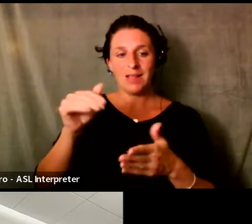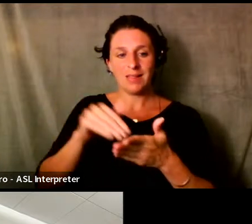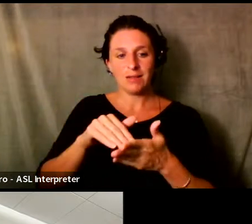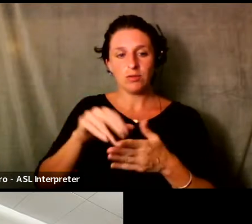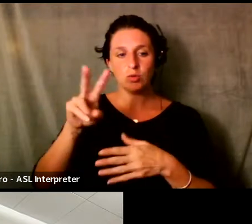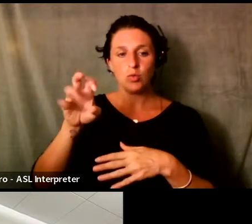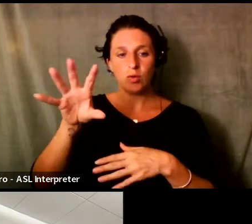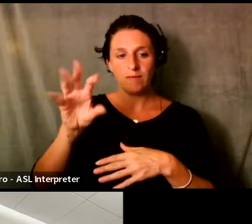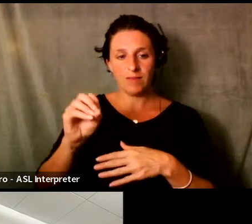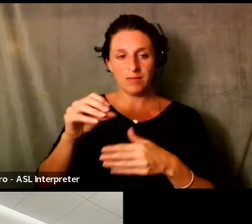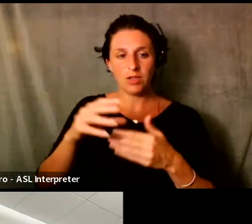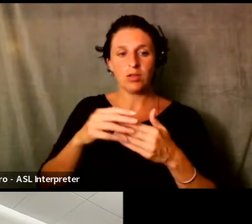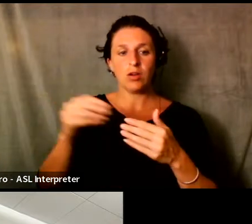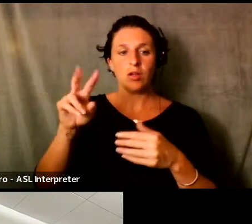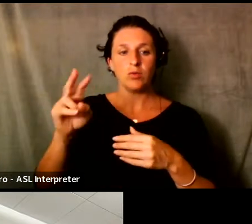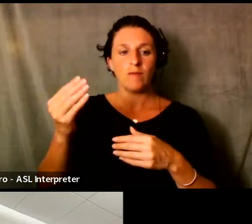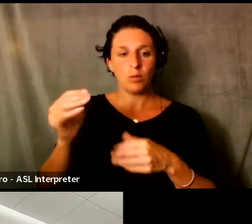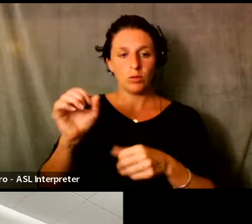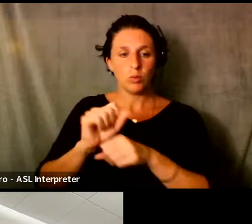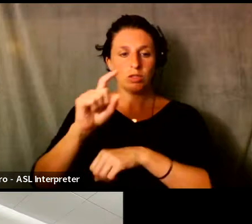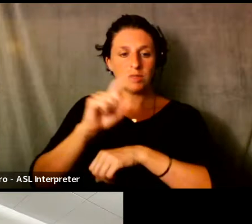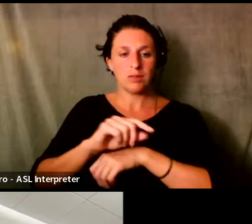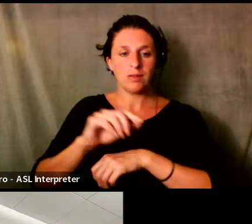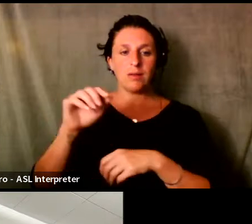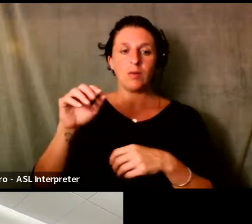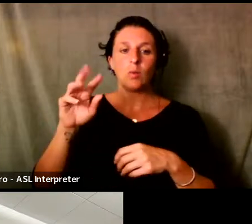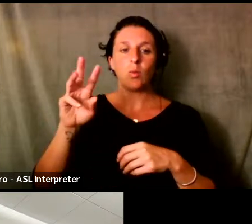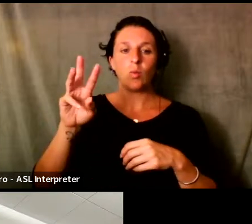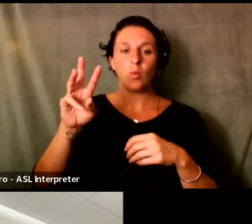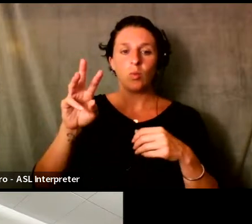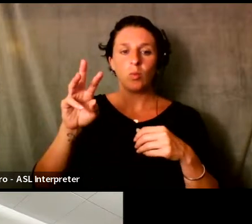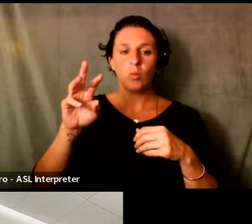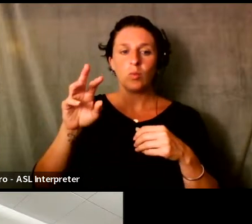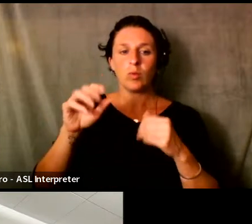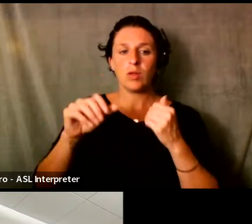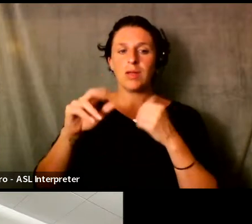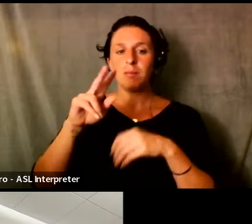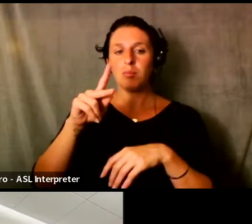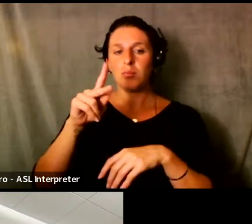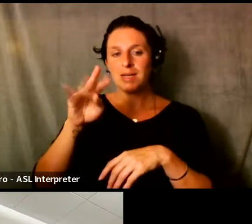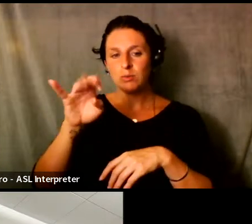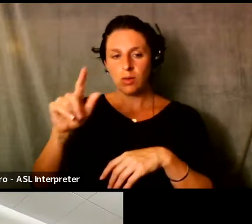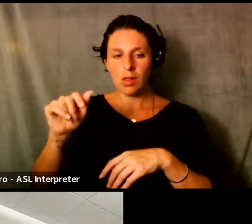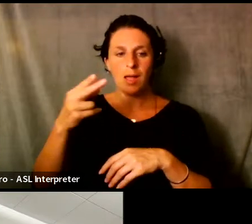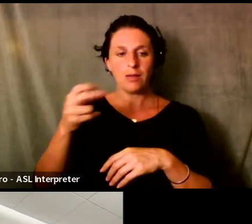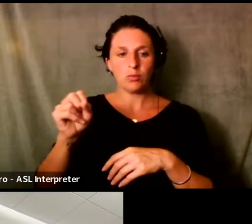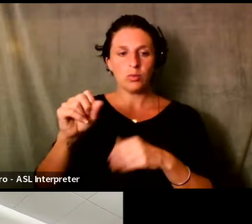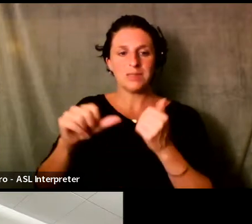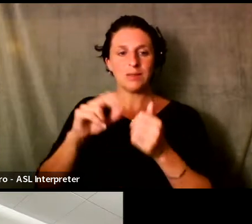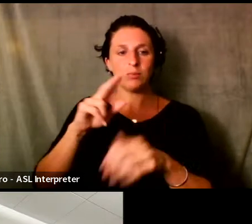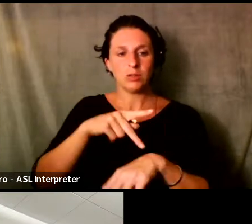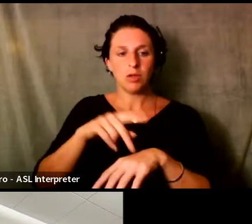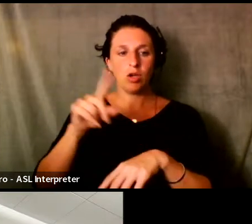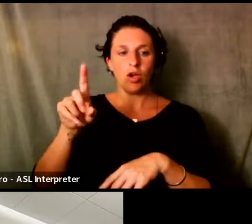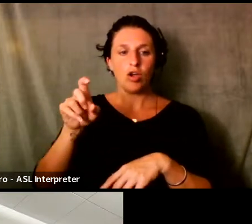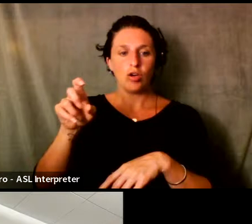$178,250, 214 workdays. Alfred Wolfgram, Peninsula High School Assistant Principal, salary